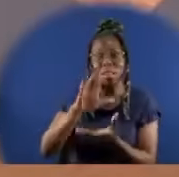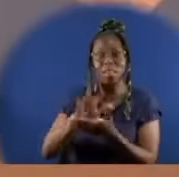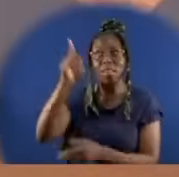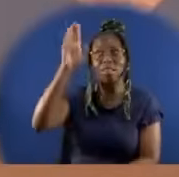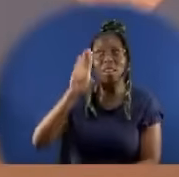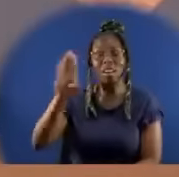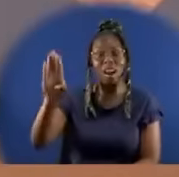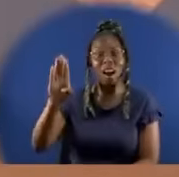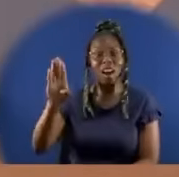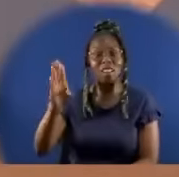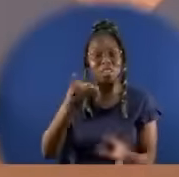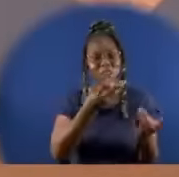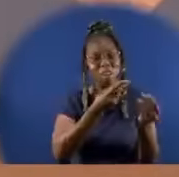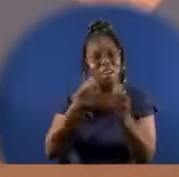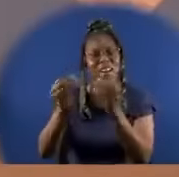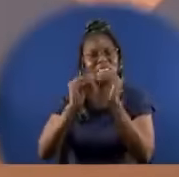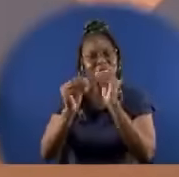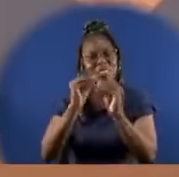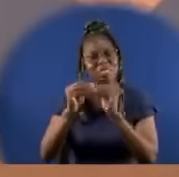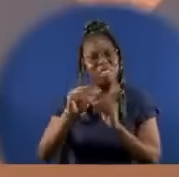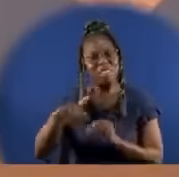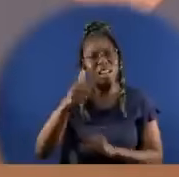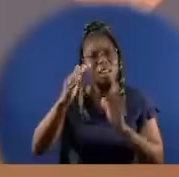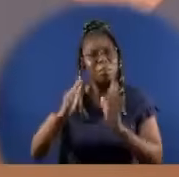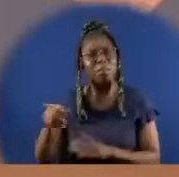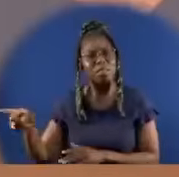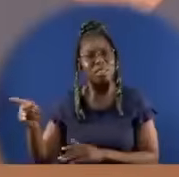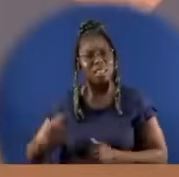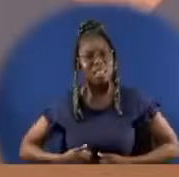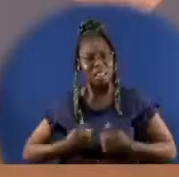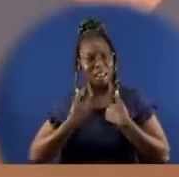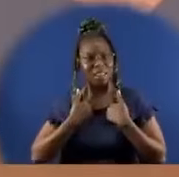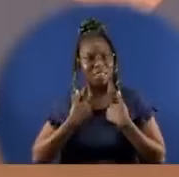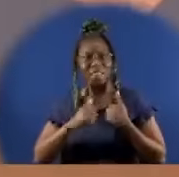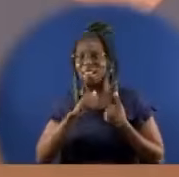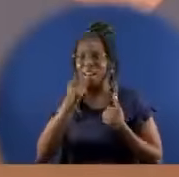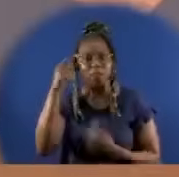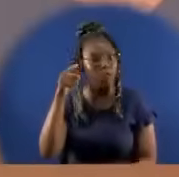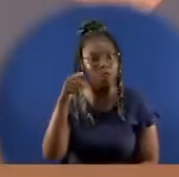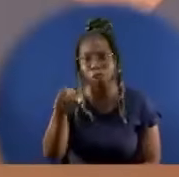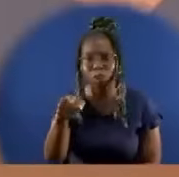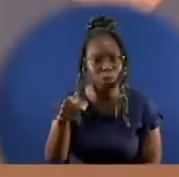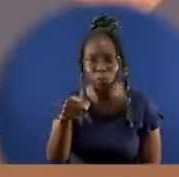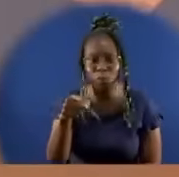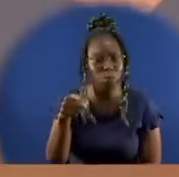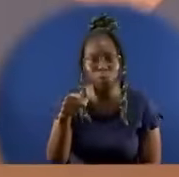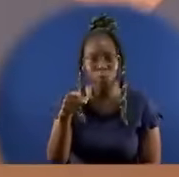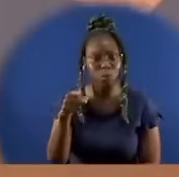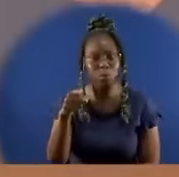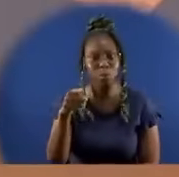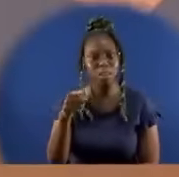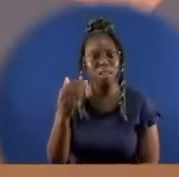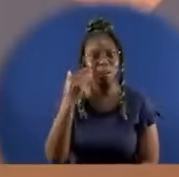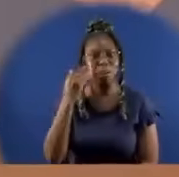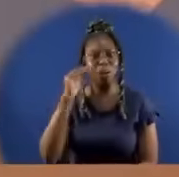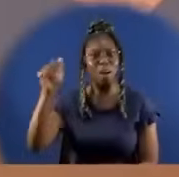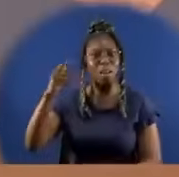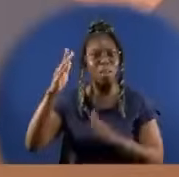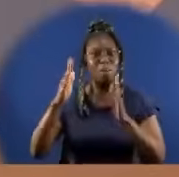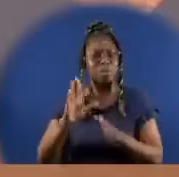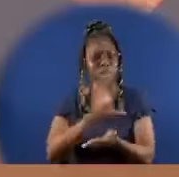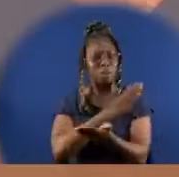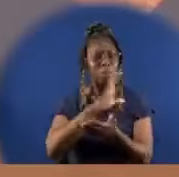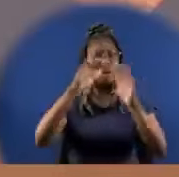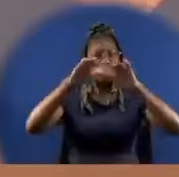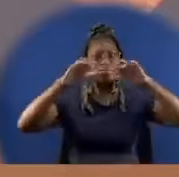life? Can you believe God to work a miracle in somebody's life up there in that balcony? Can you believe God to work a miracle in somebody's life up there in that choir stand? Can